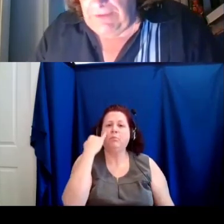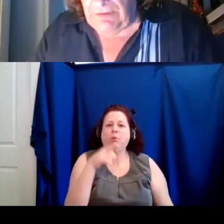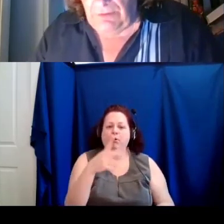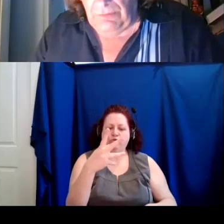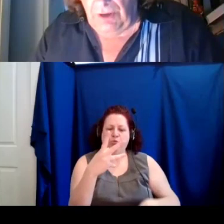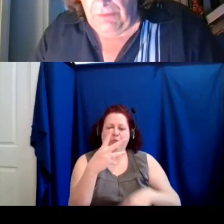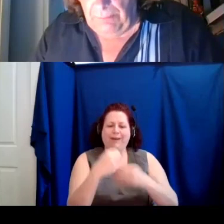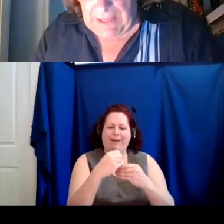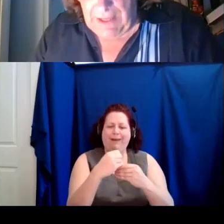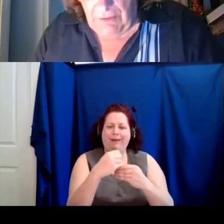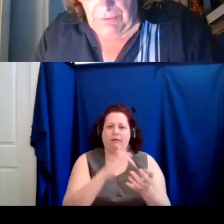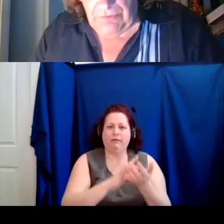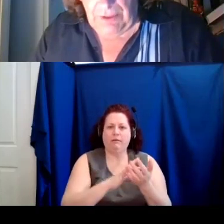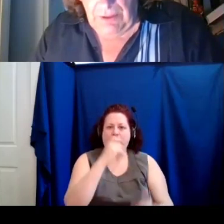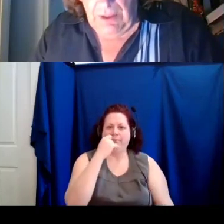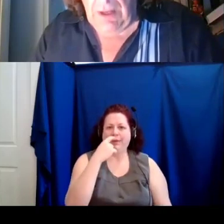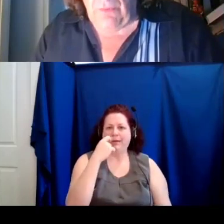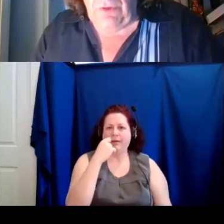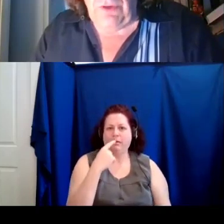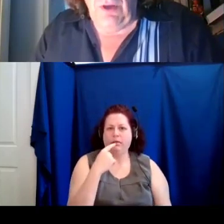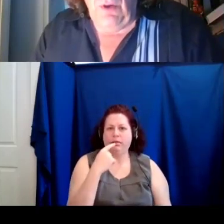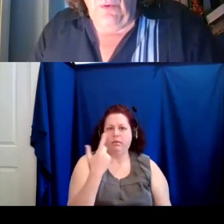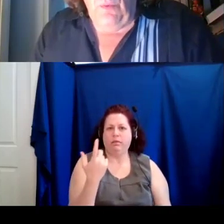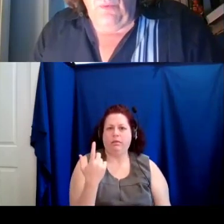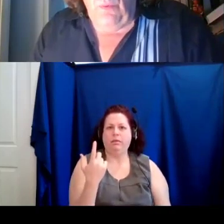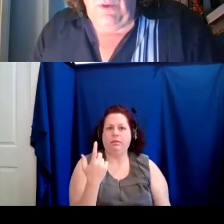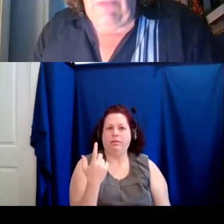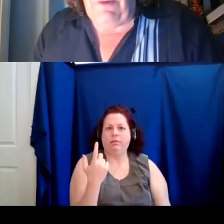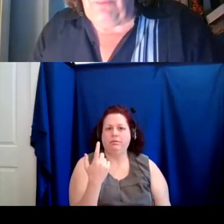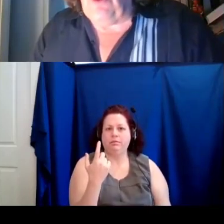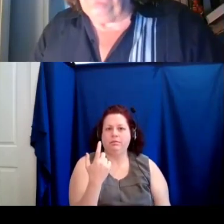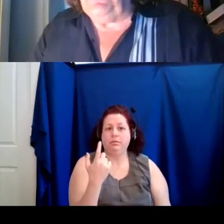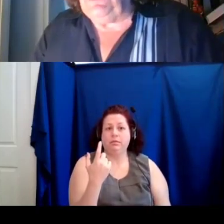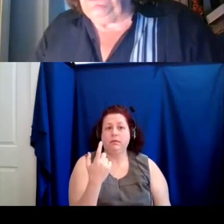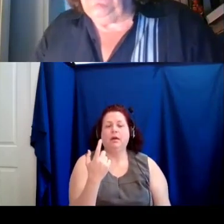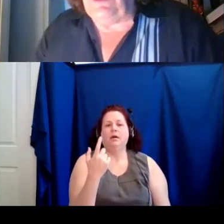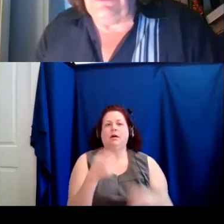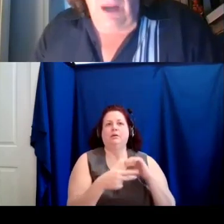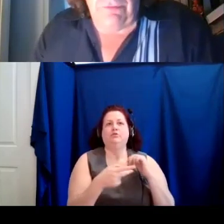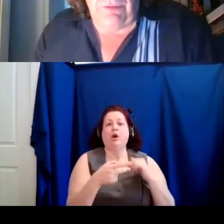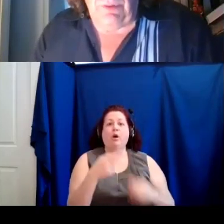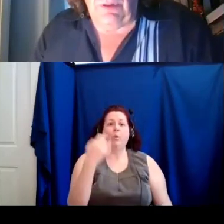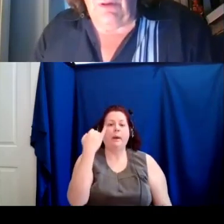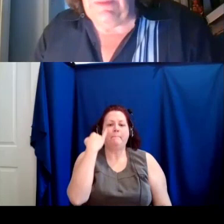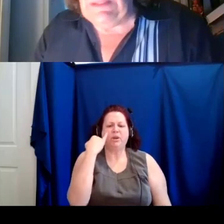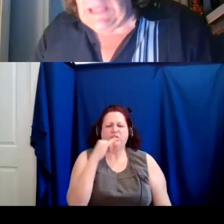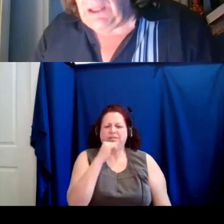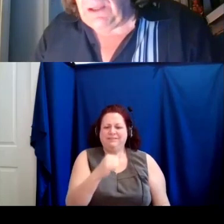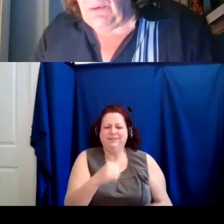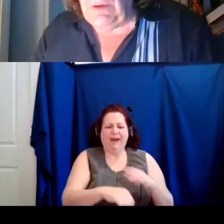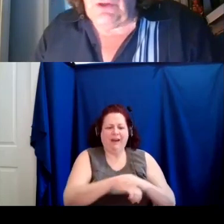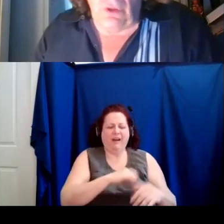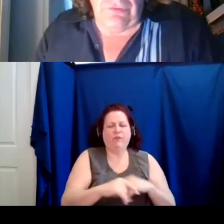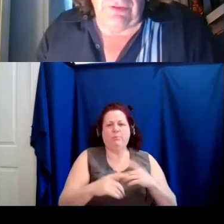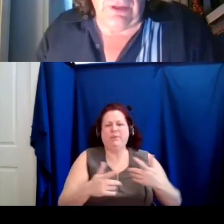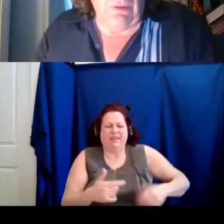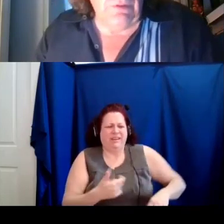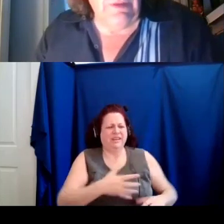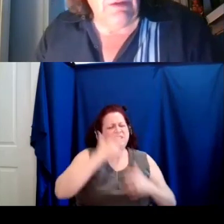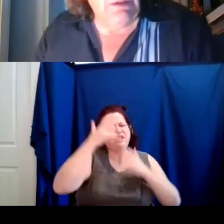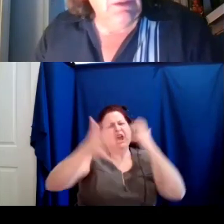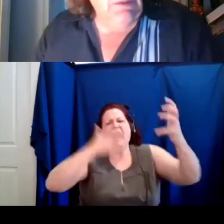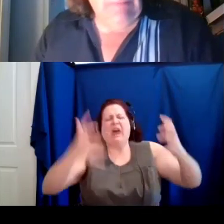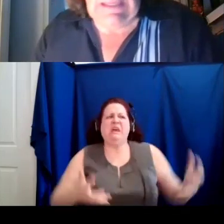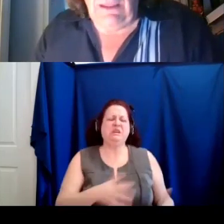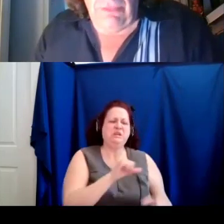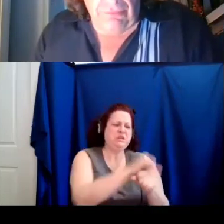a mechanical restraint? In other words, if a person is uncomfortable, or they're yelling, or they're cursing, or